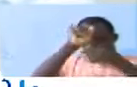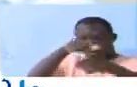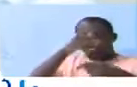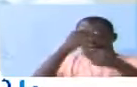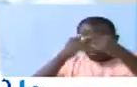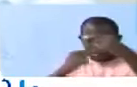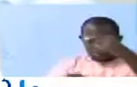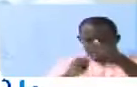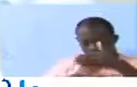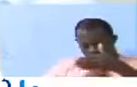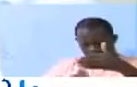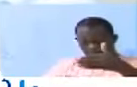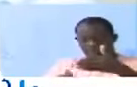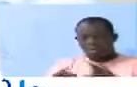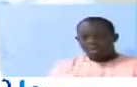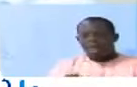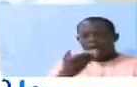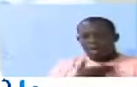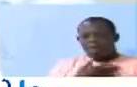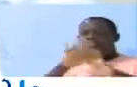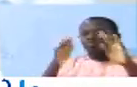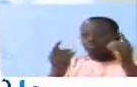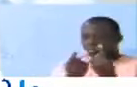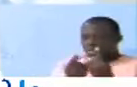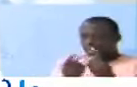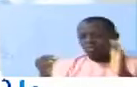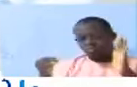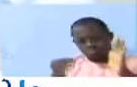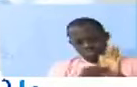it is recorded that